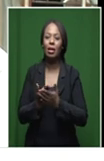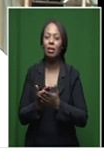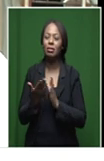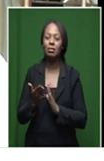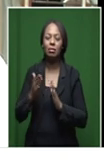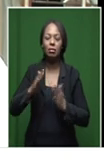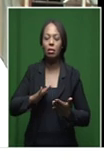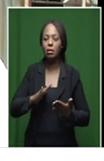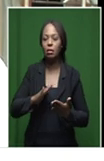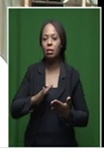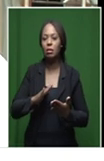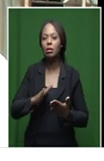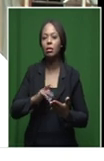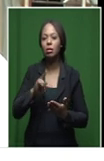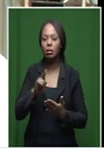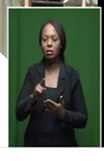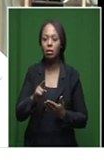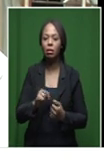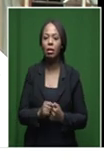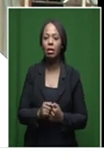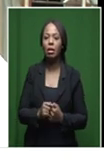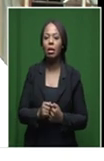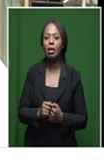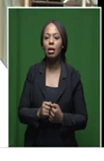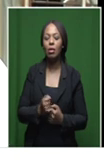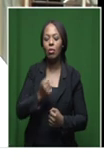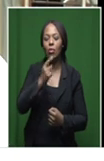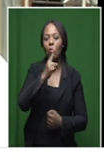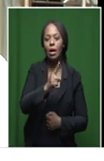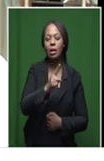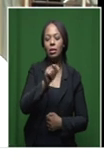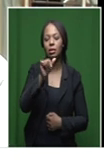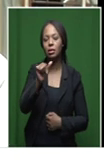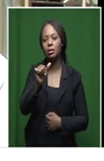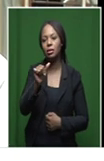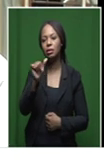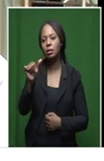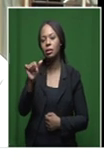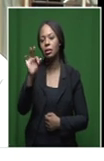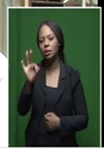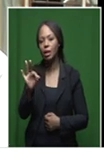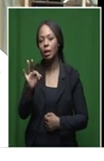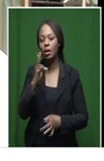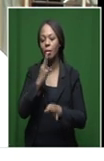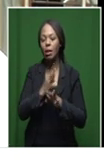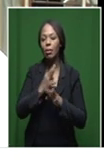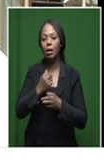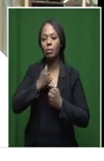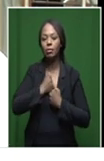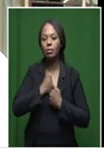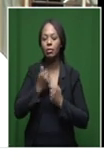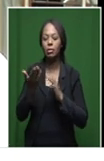In 1963, I lost my dad because of it.